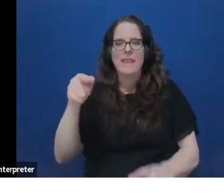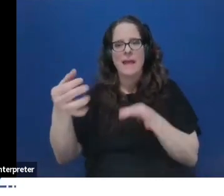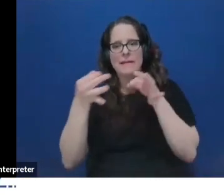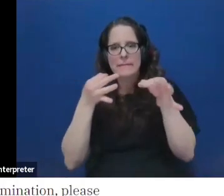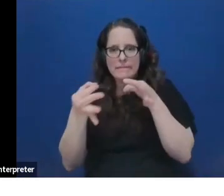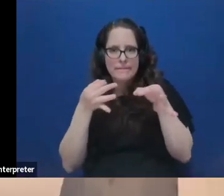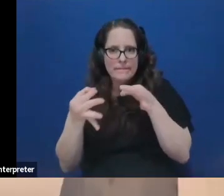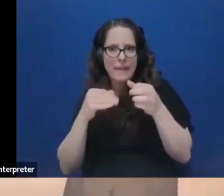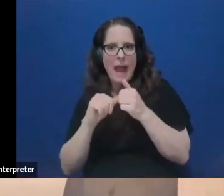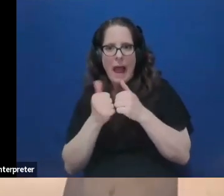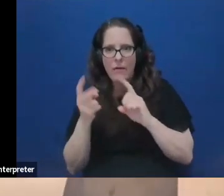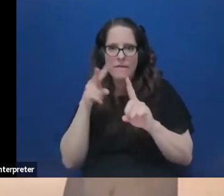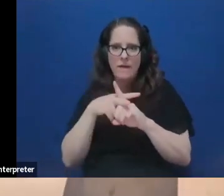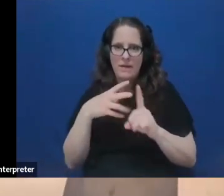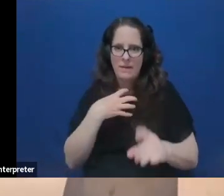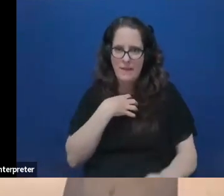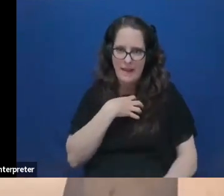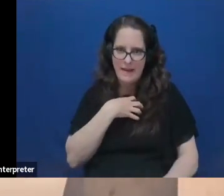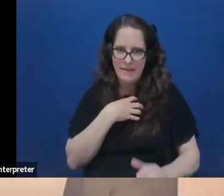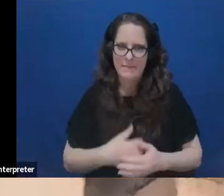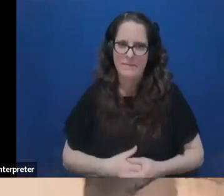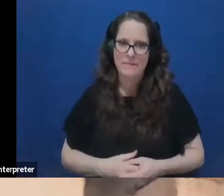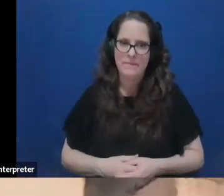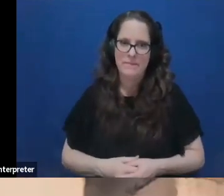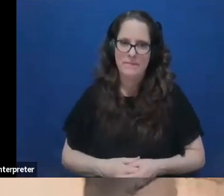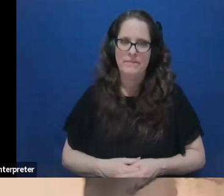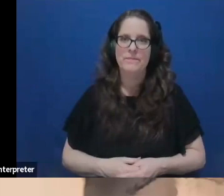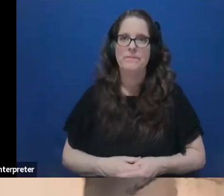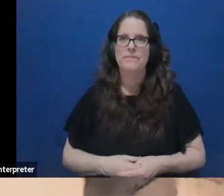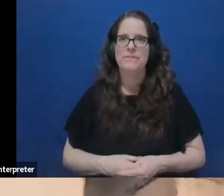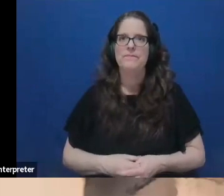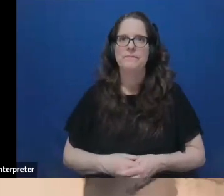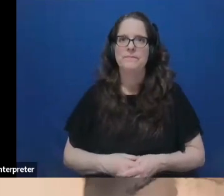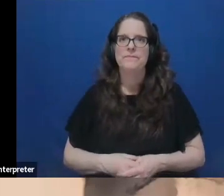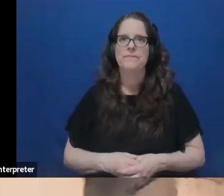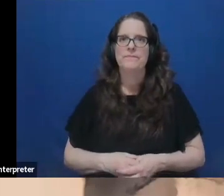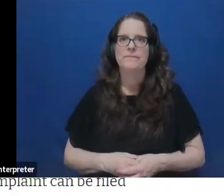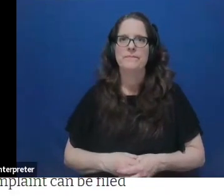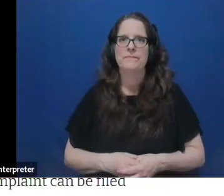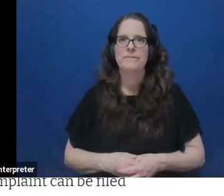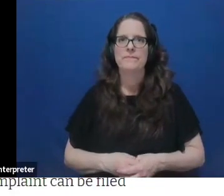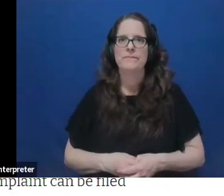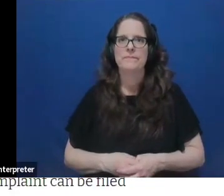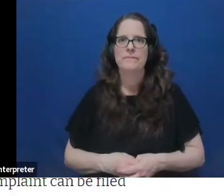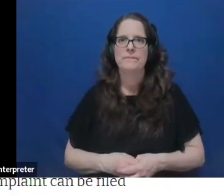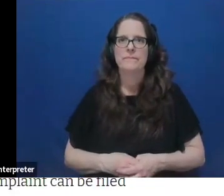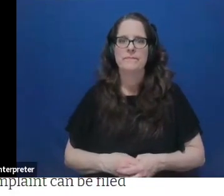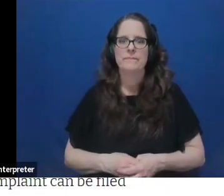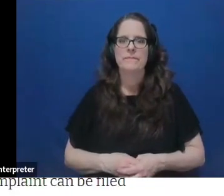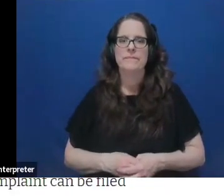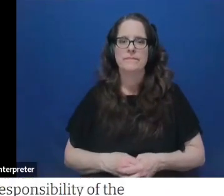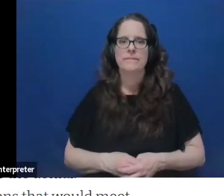to file a complaint. So there's all kinds. Let me click off of these.